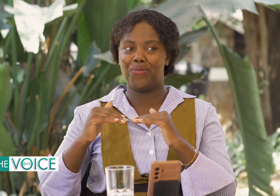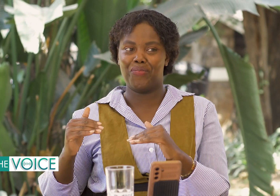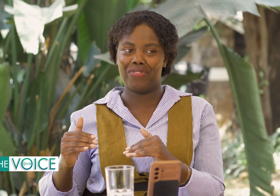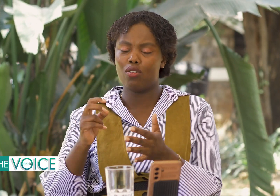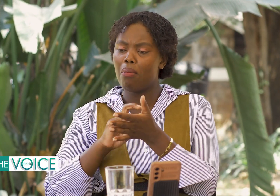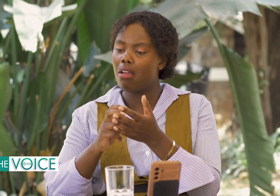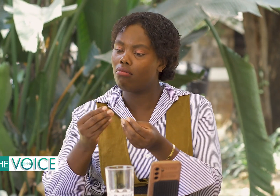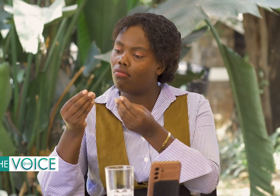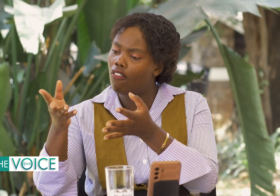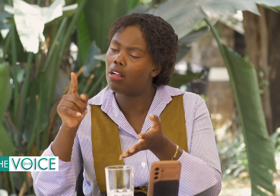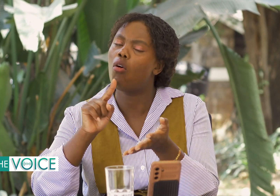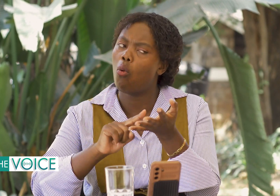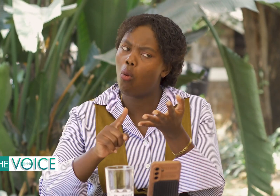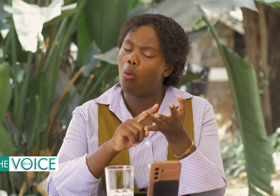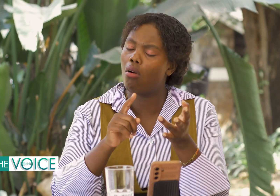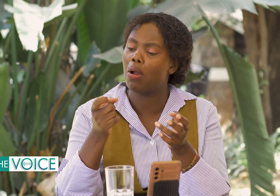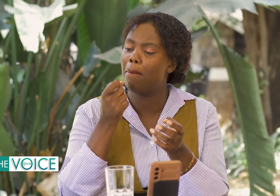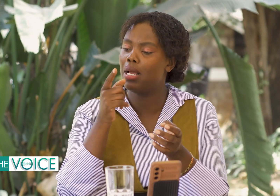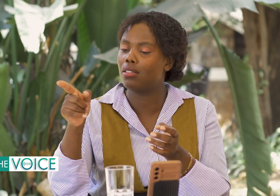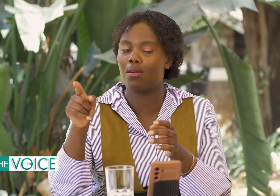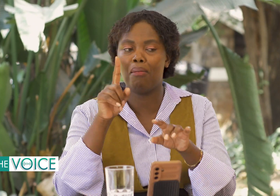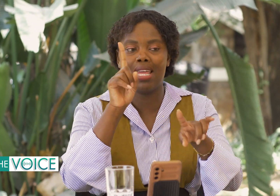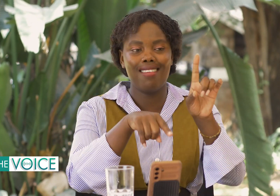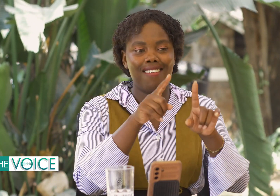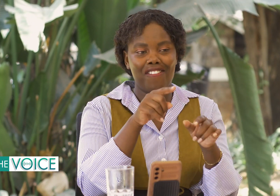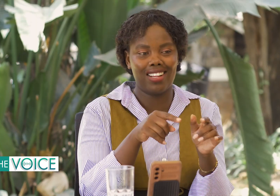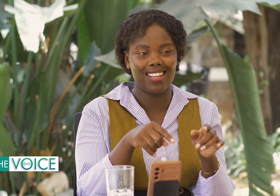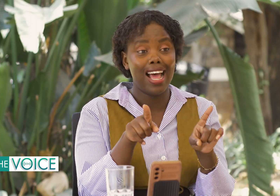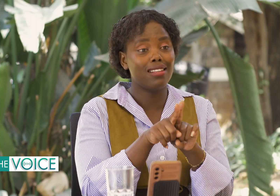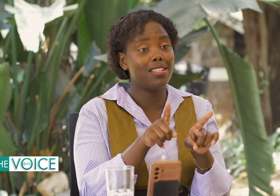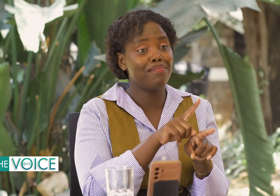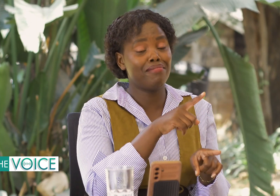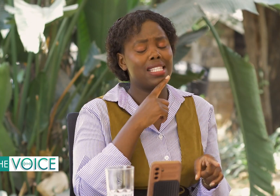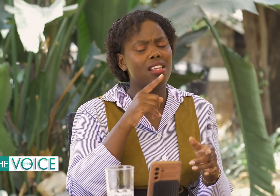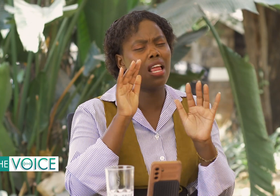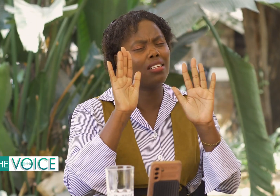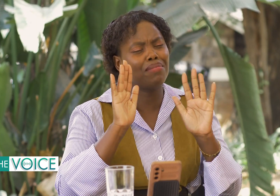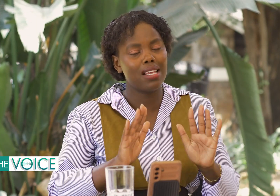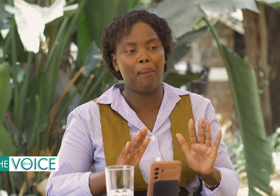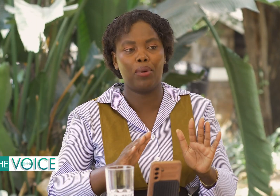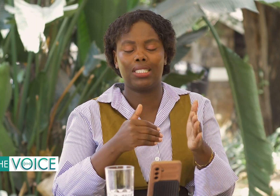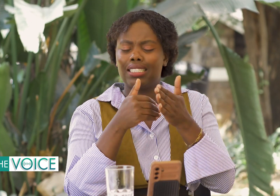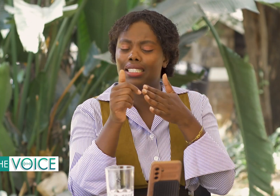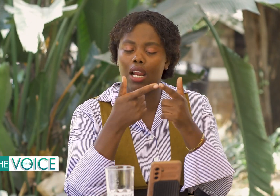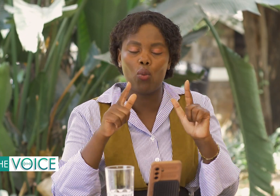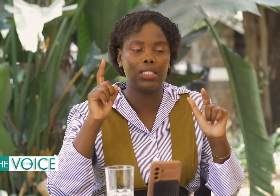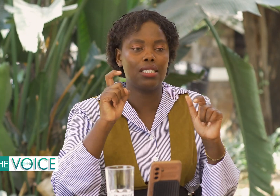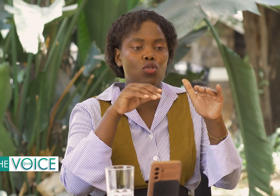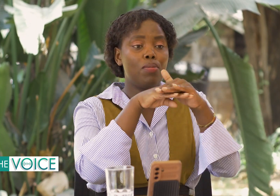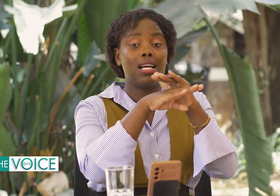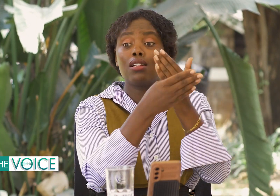we understand the person's problems first, then also go ahead with the medication or the